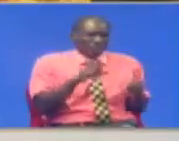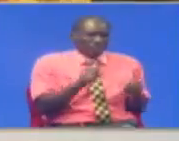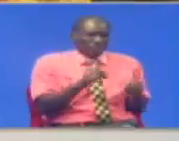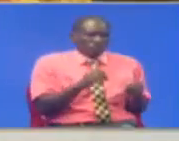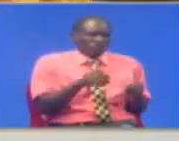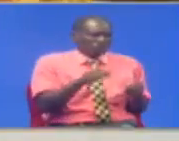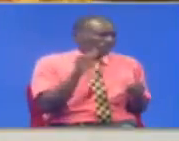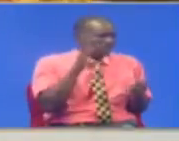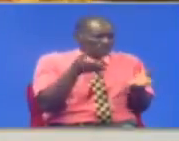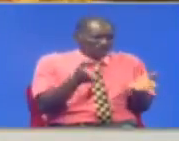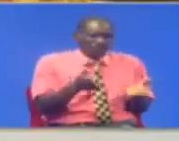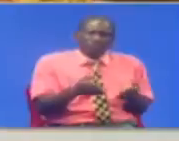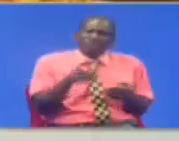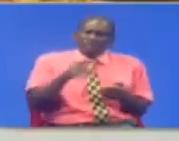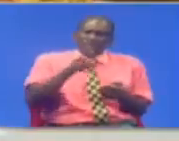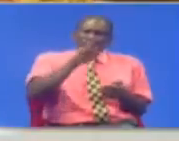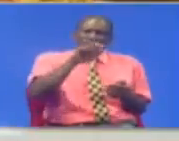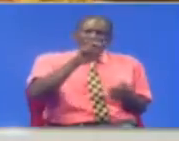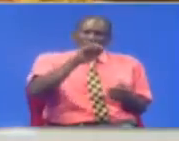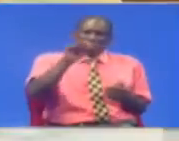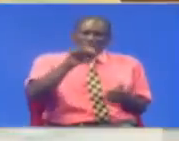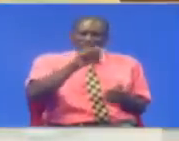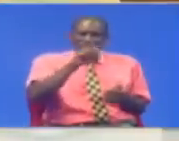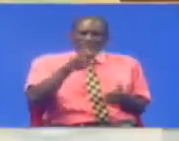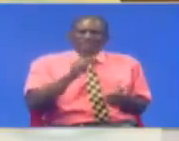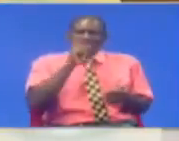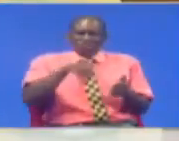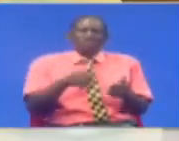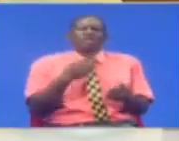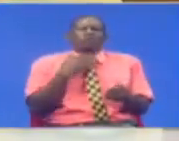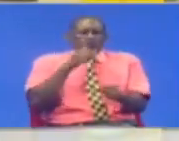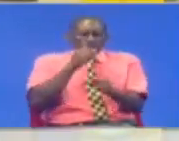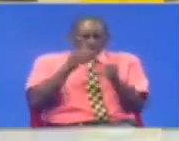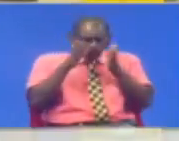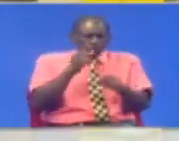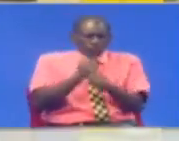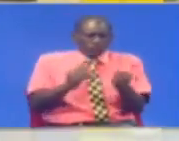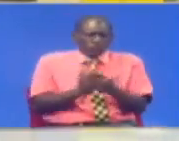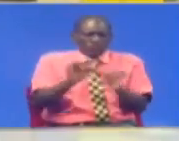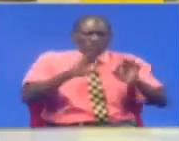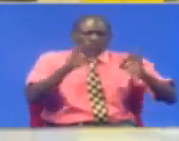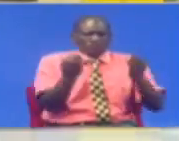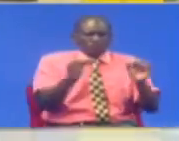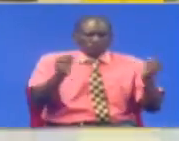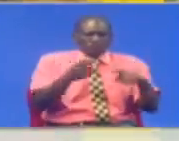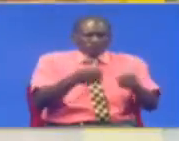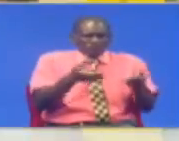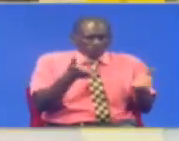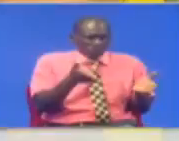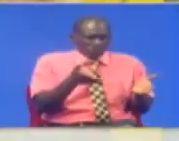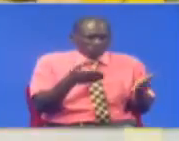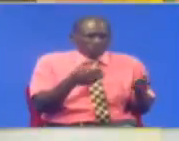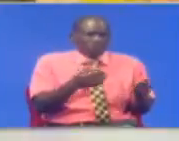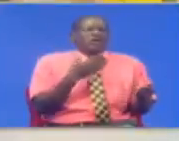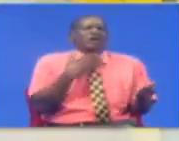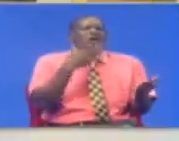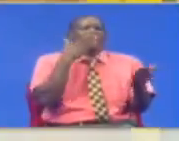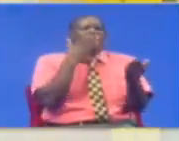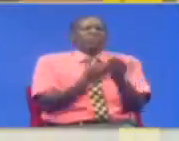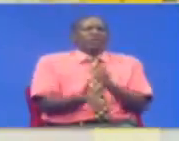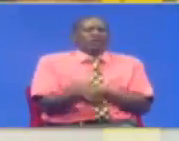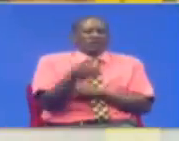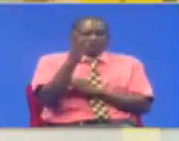For now, she says she's focused on ensuring her family is safe. I think for now, I am just like, thank you, God,